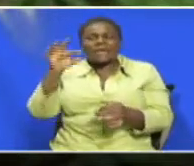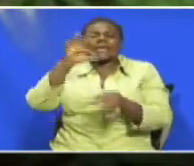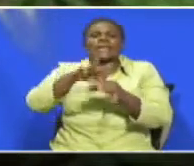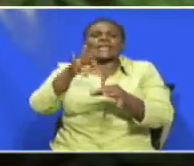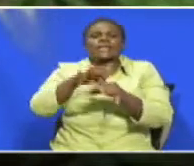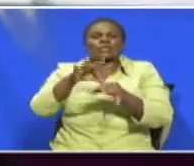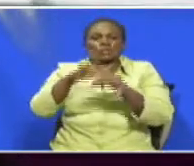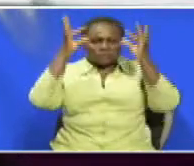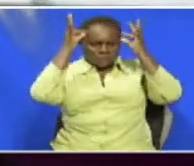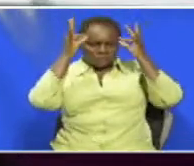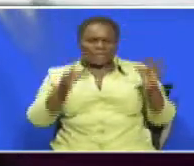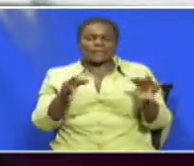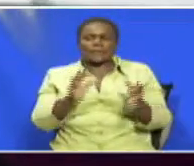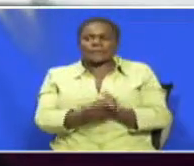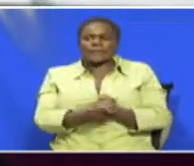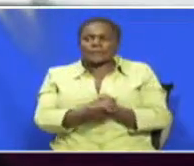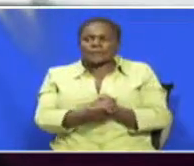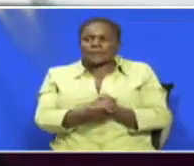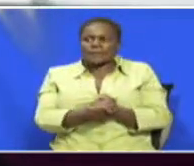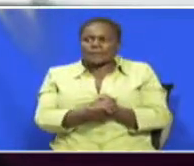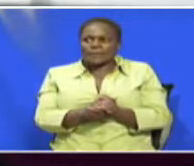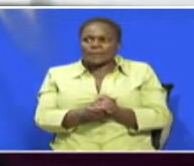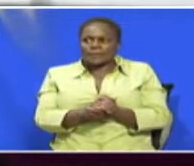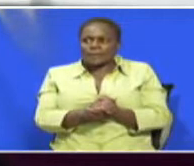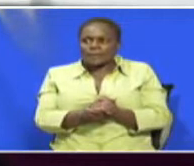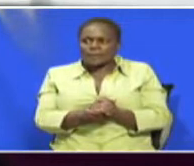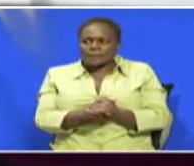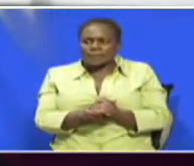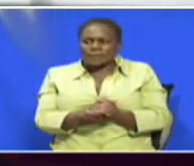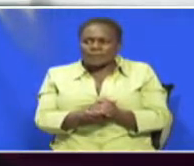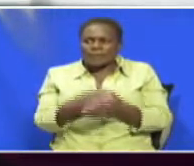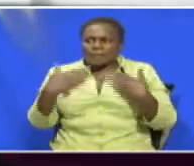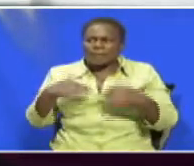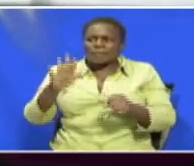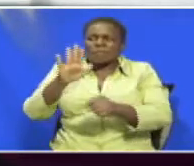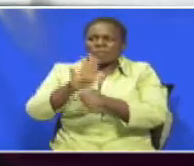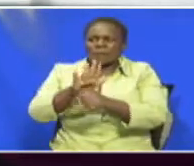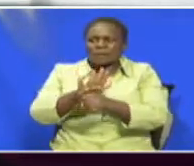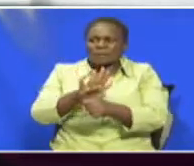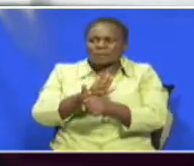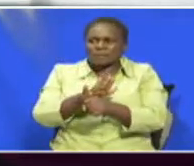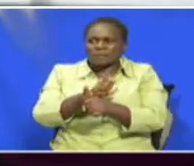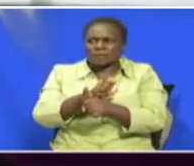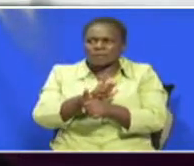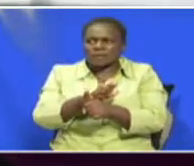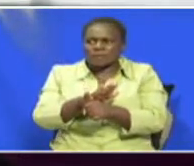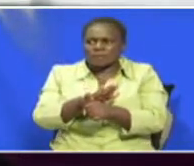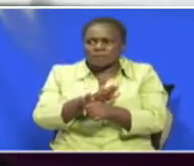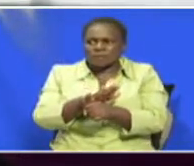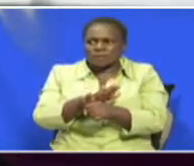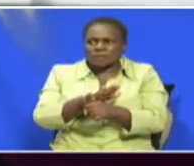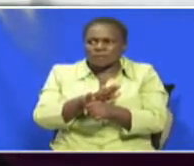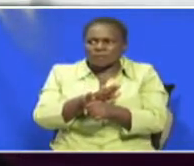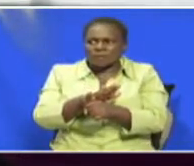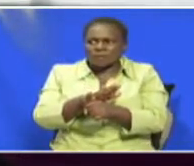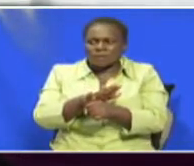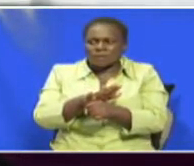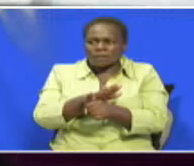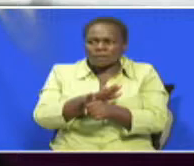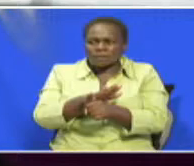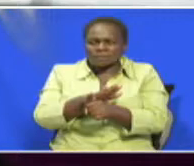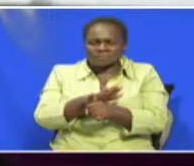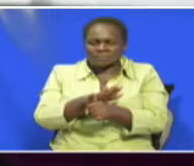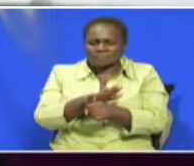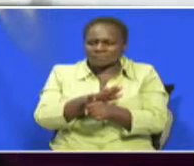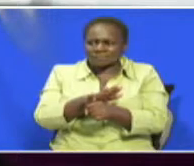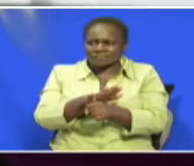will be decided. I think people are reading too much on the Oka, Baba and